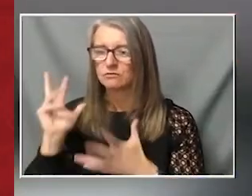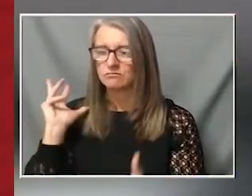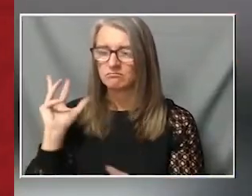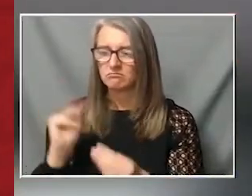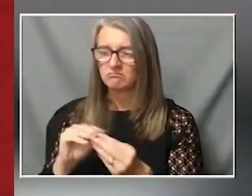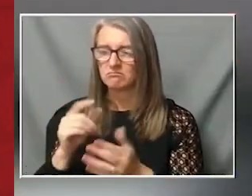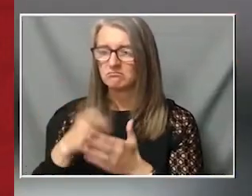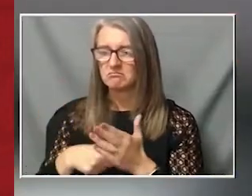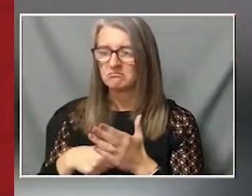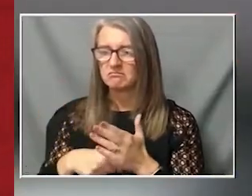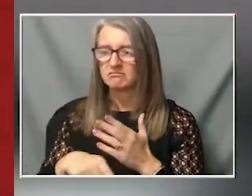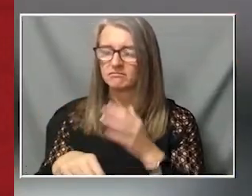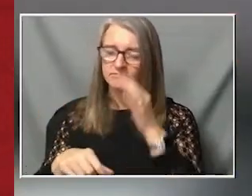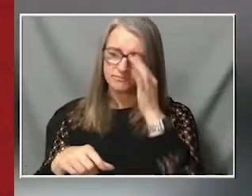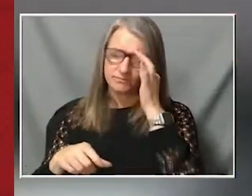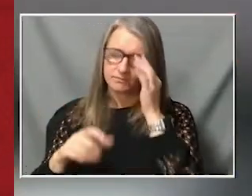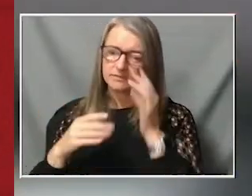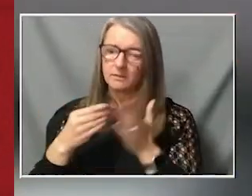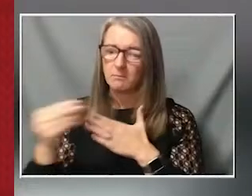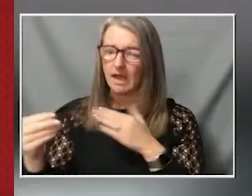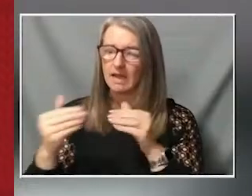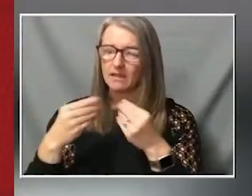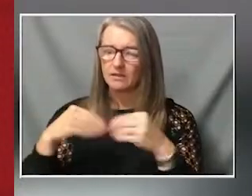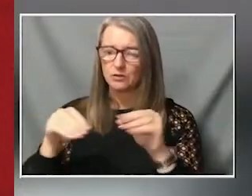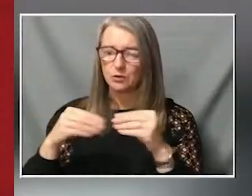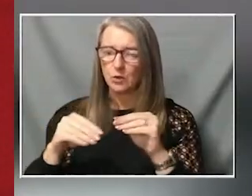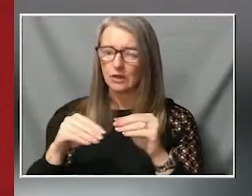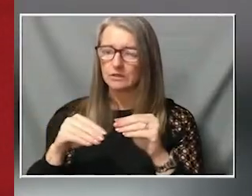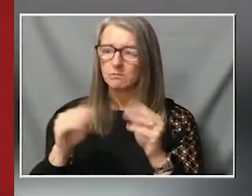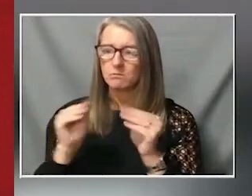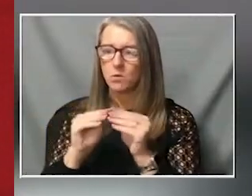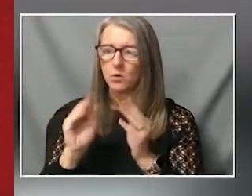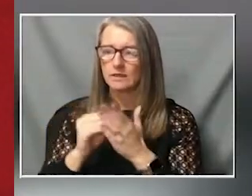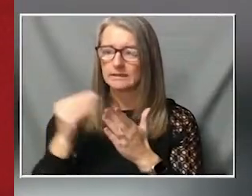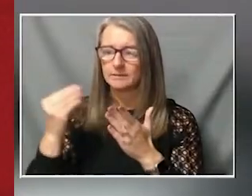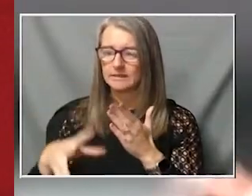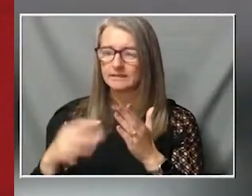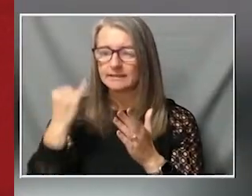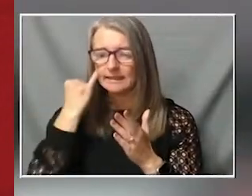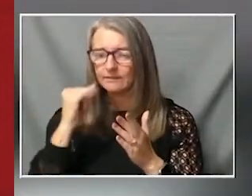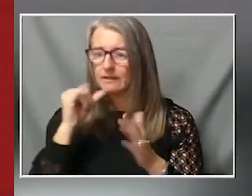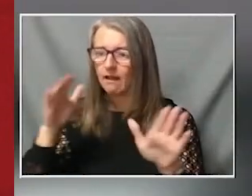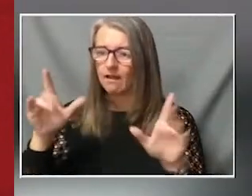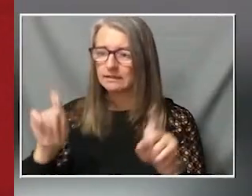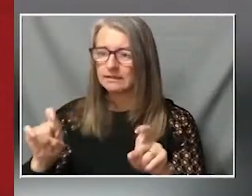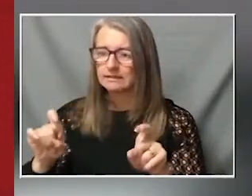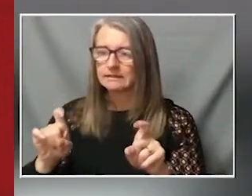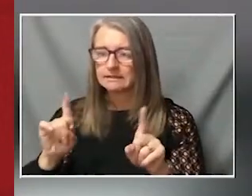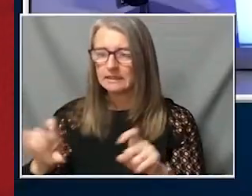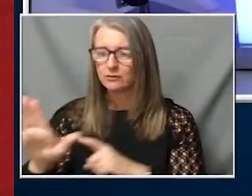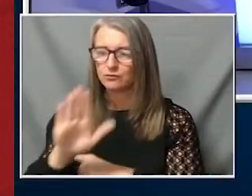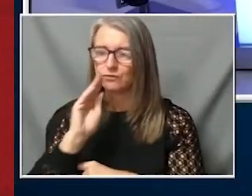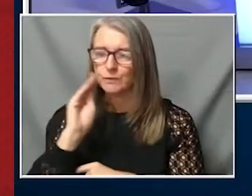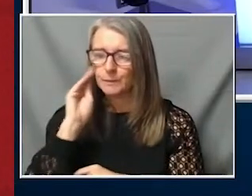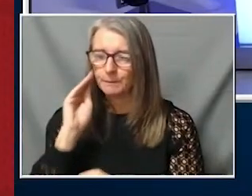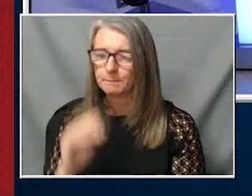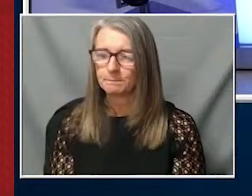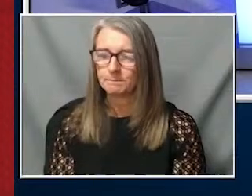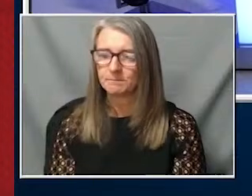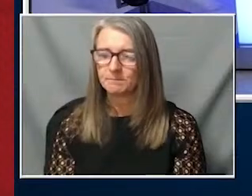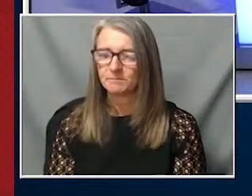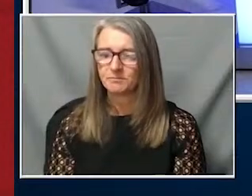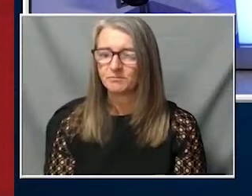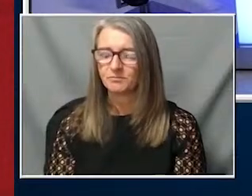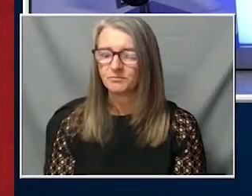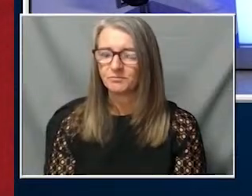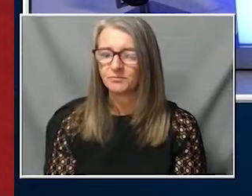It'll be a little less expensive than buying them off the store. So if you have not tested, test your residents. Thank you so